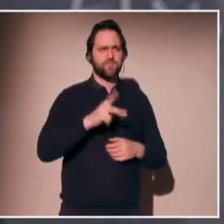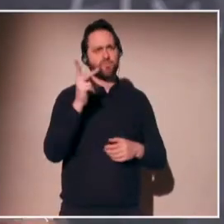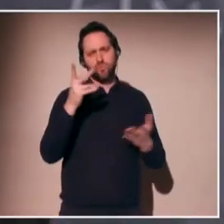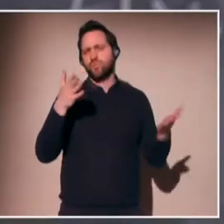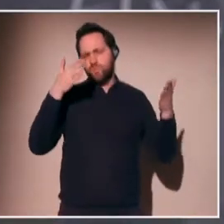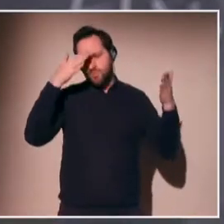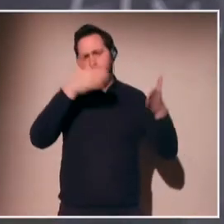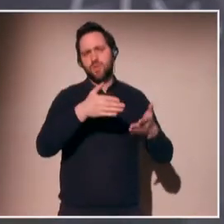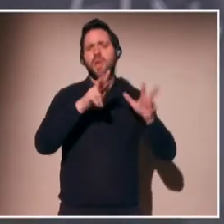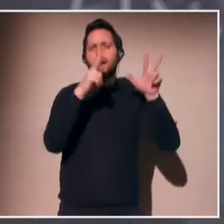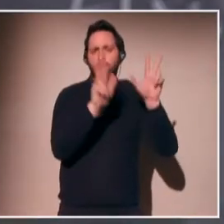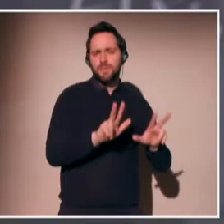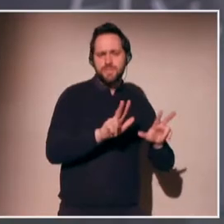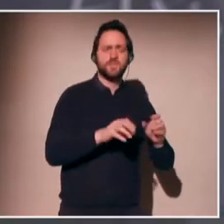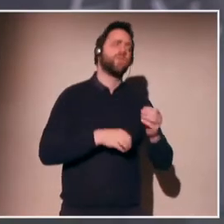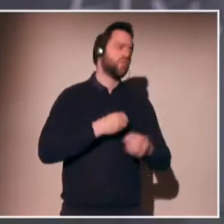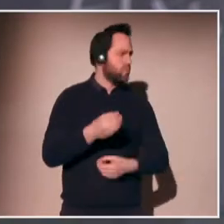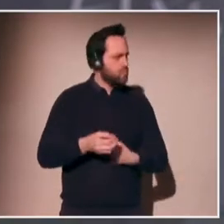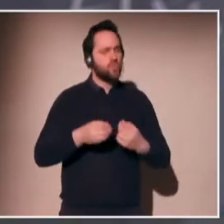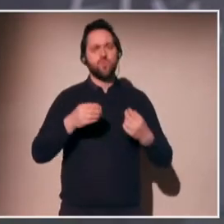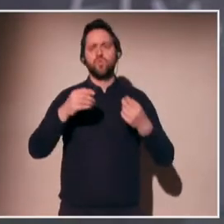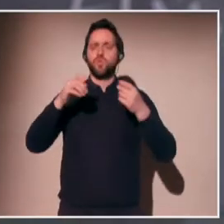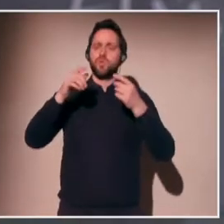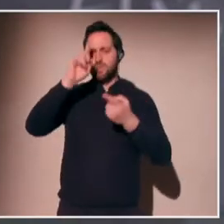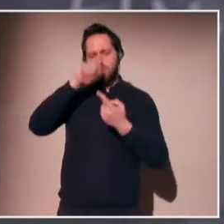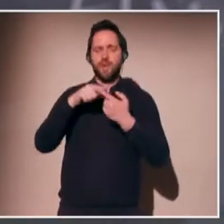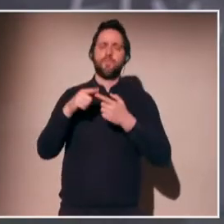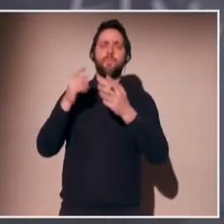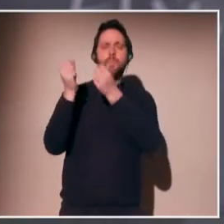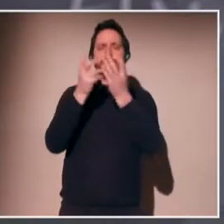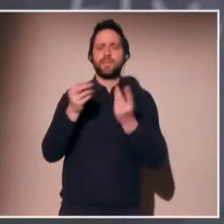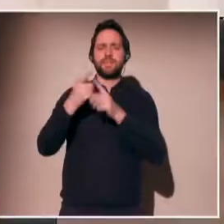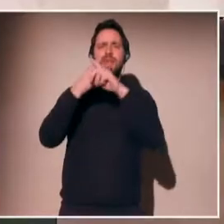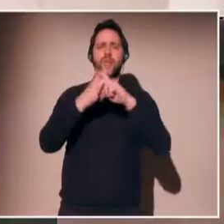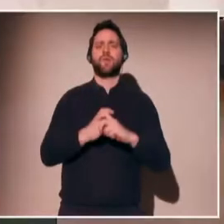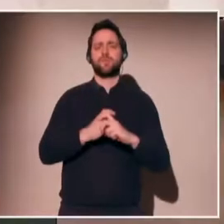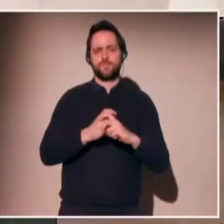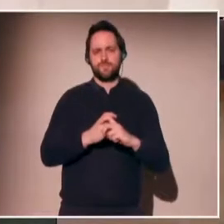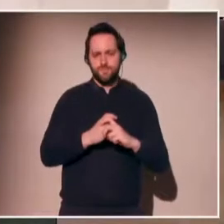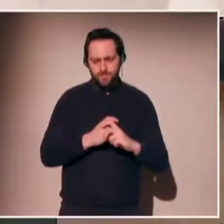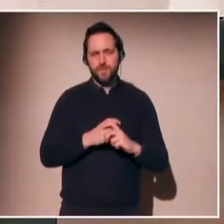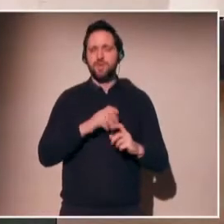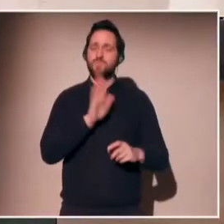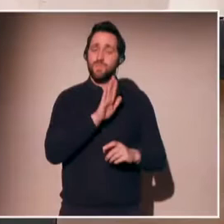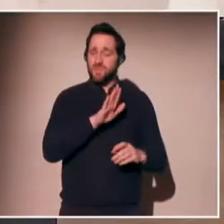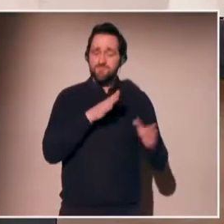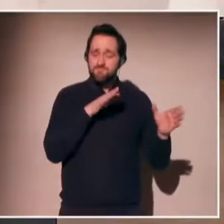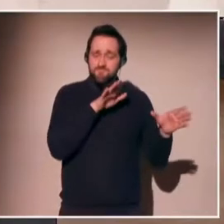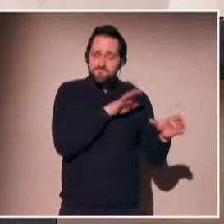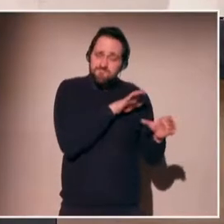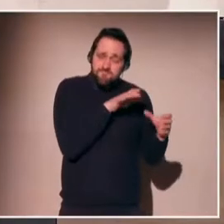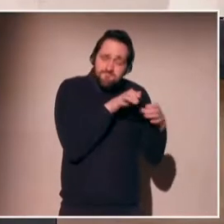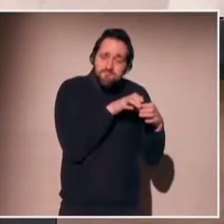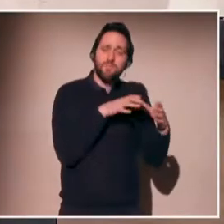algorithm part of the science. But now the technology is much more